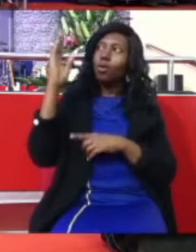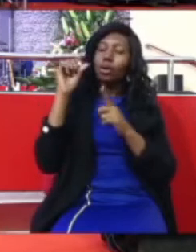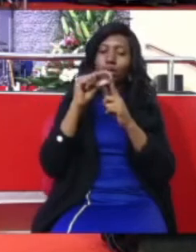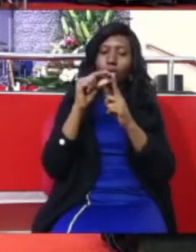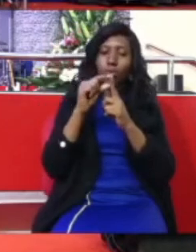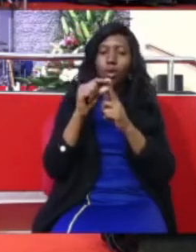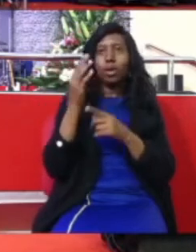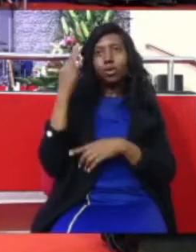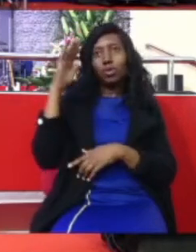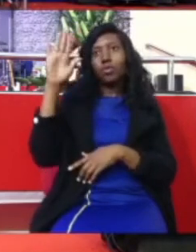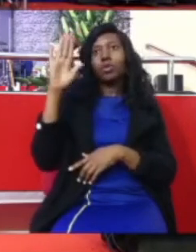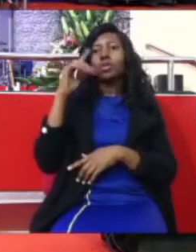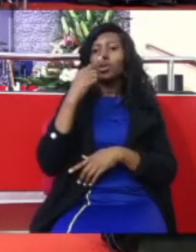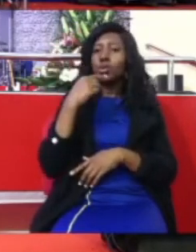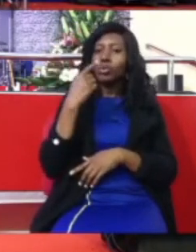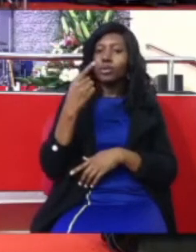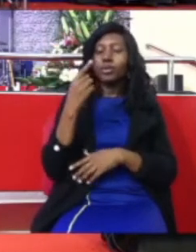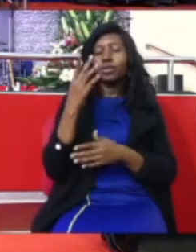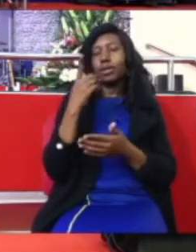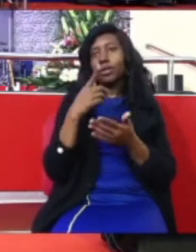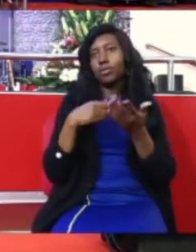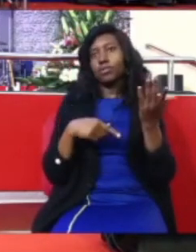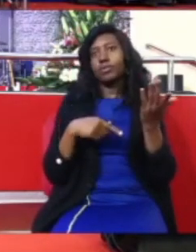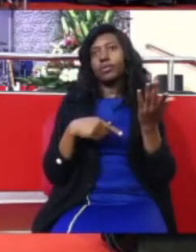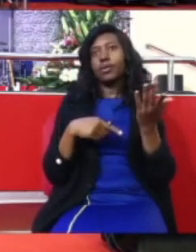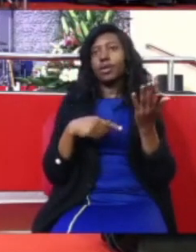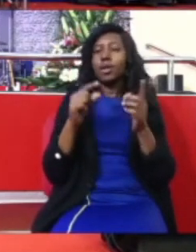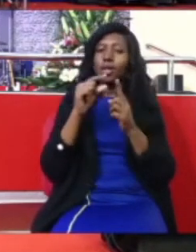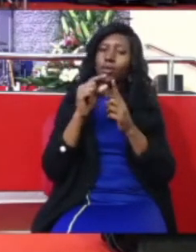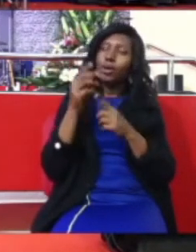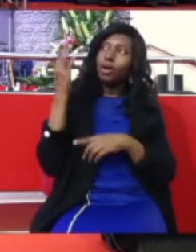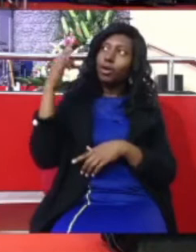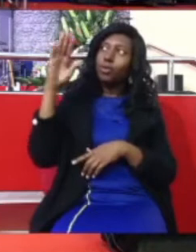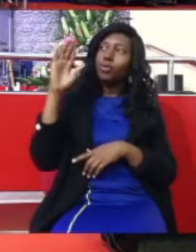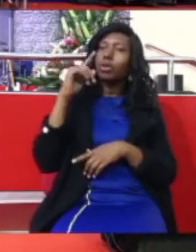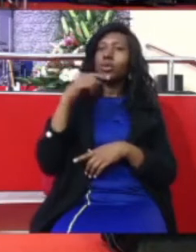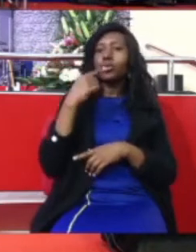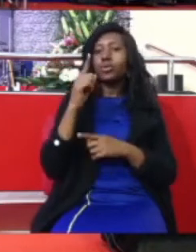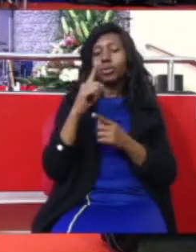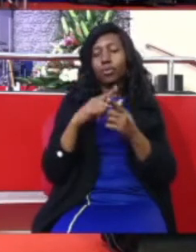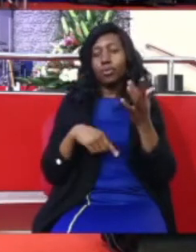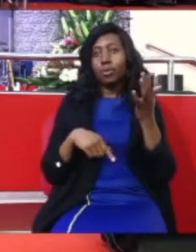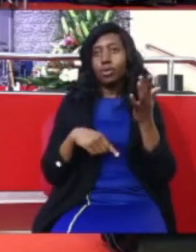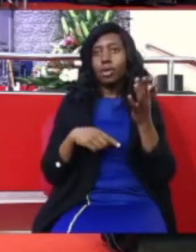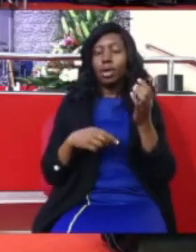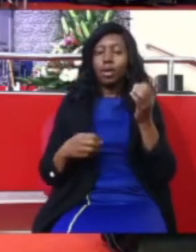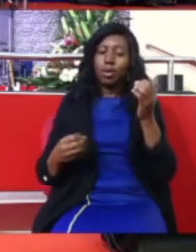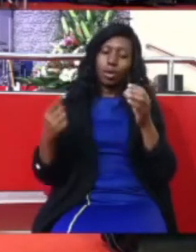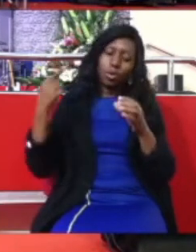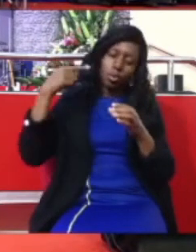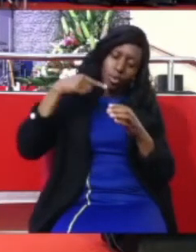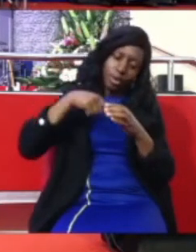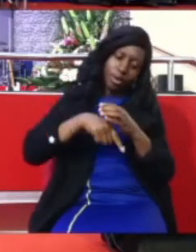work. At your word, Jesus, I will launch into the deep. I don't know how many people will want